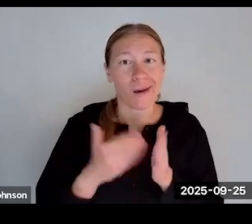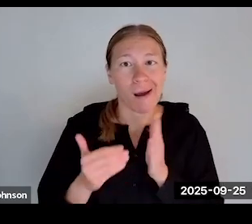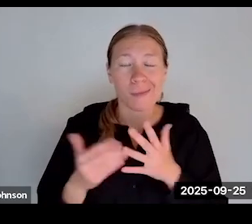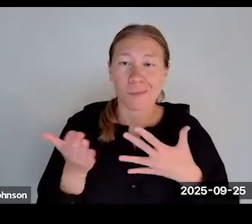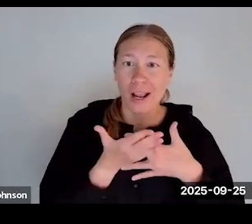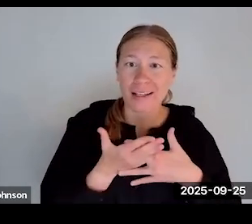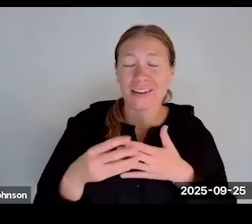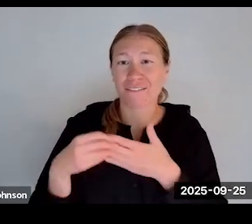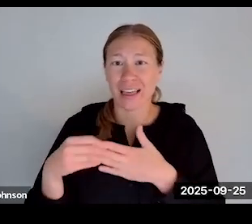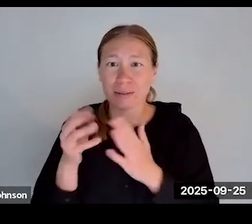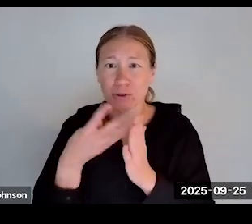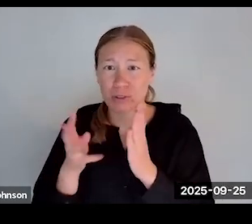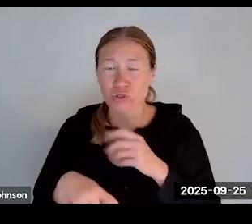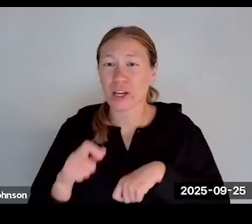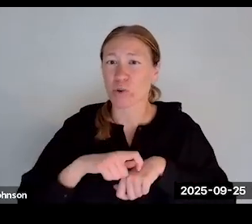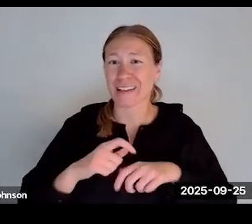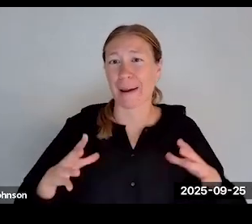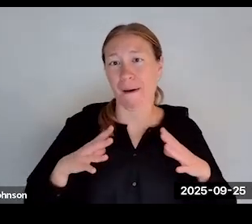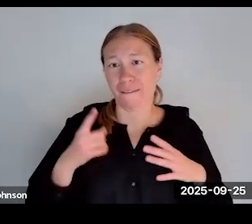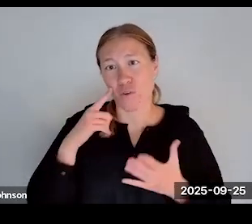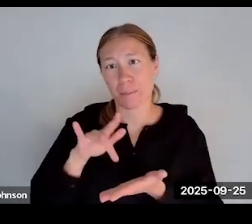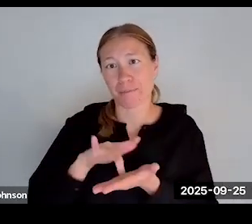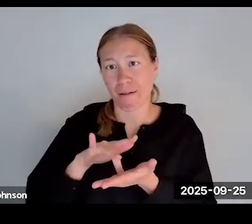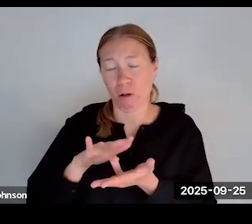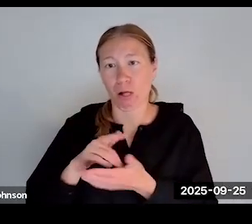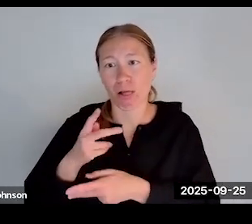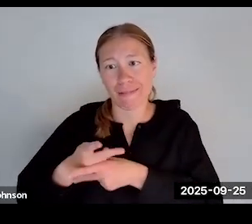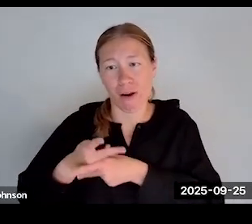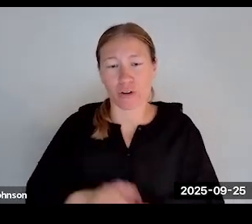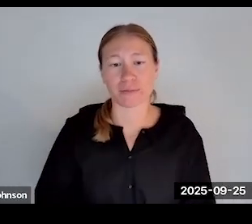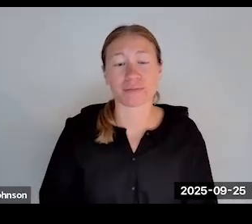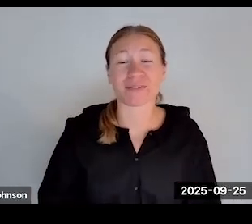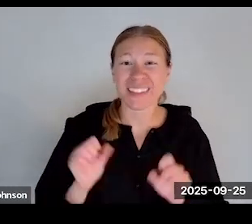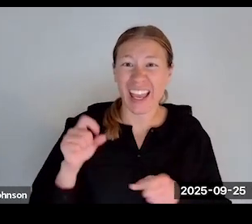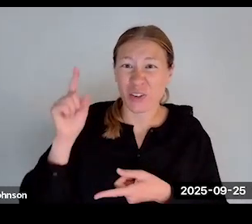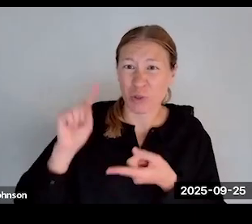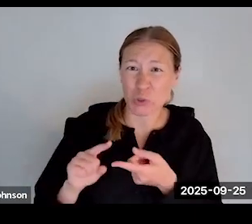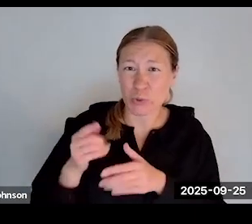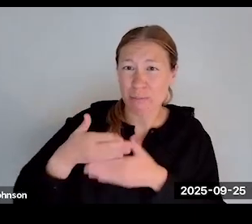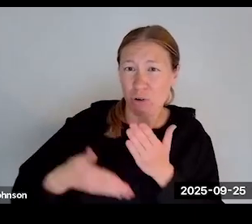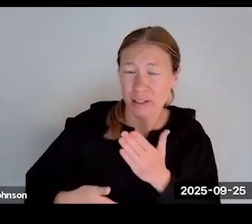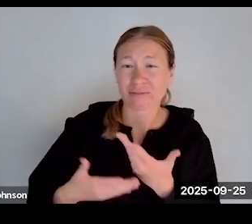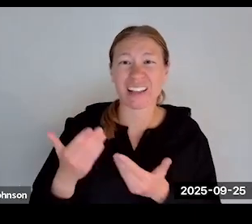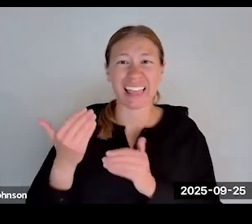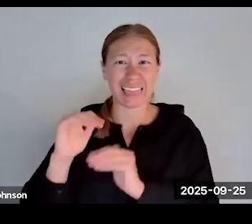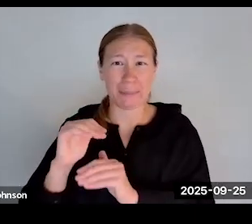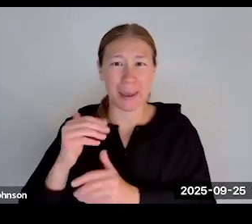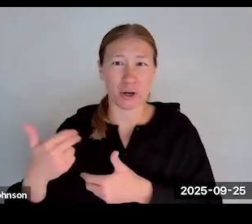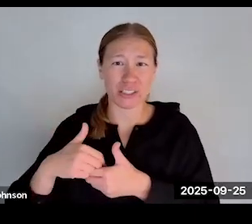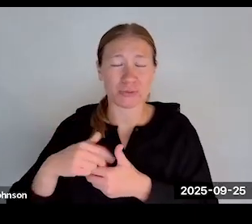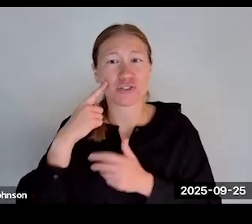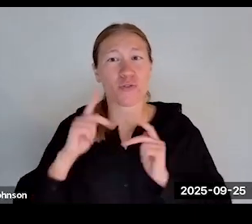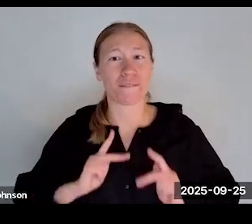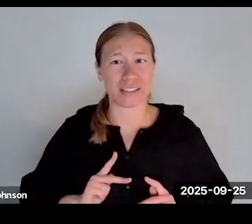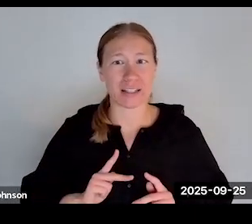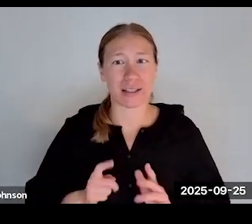or time away for medical care. The symptoms can also reduce productivity and limit participation in physically